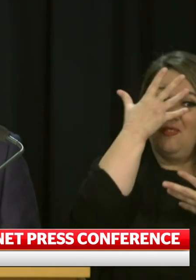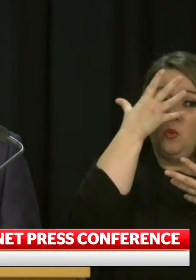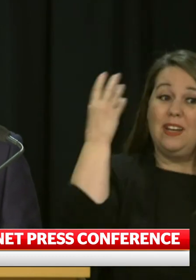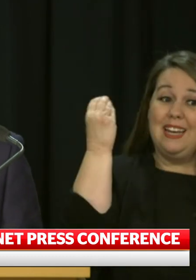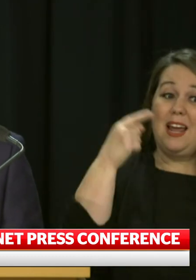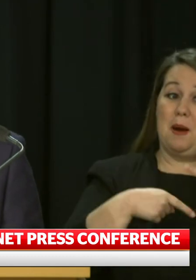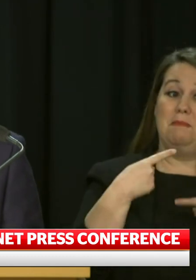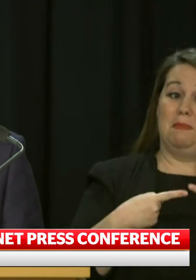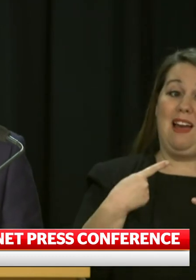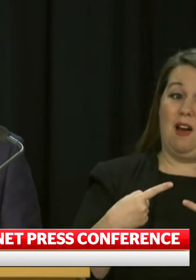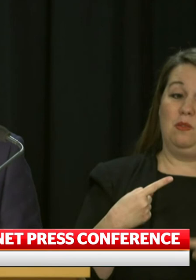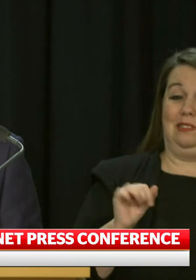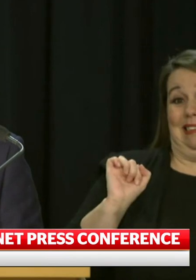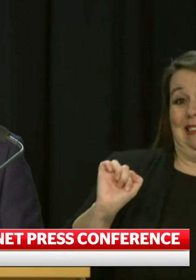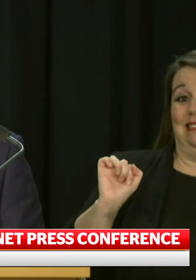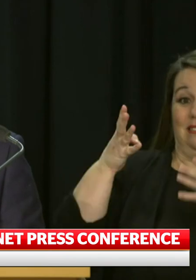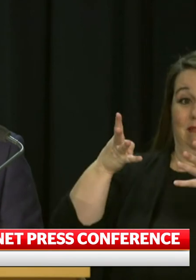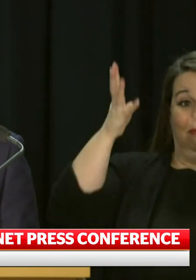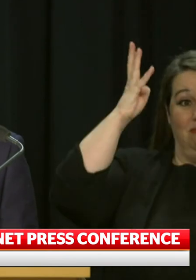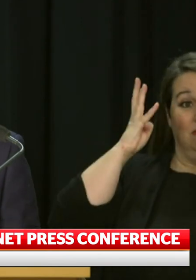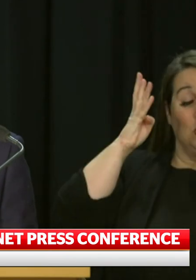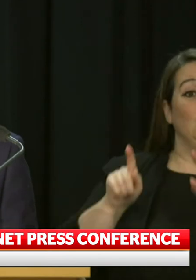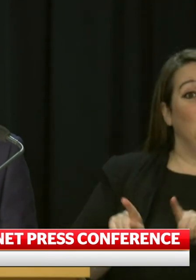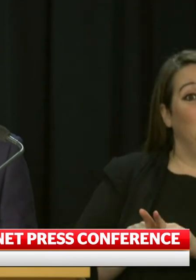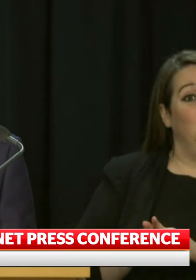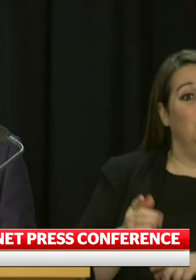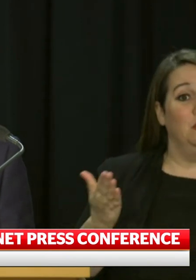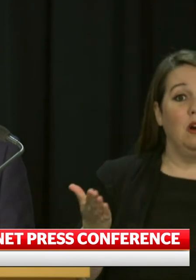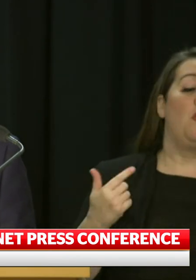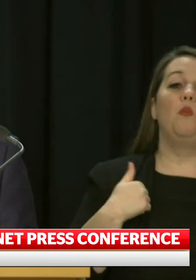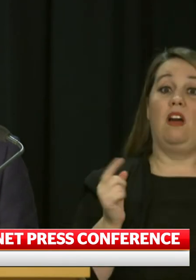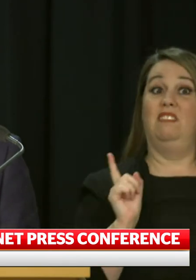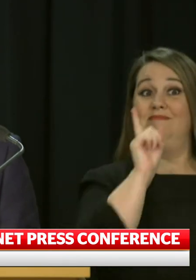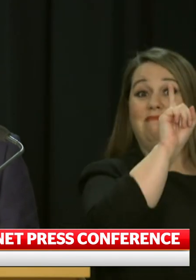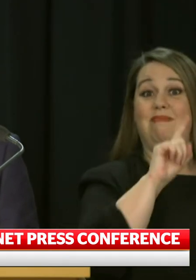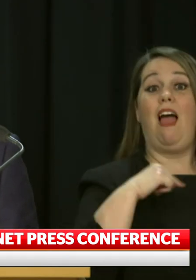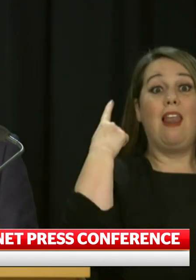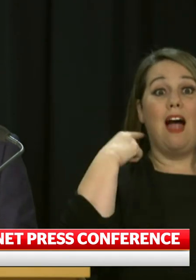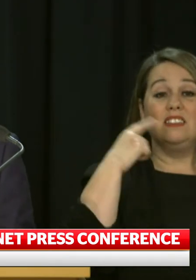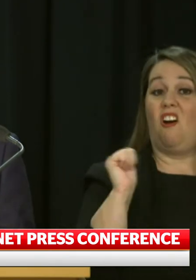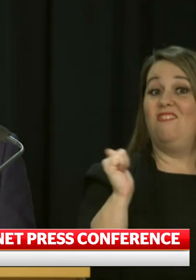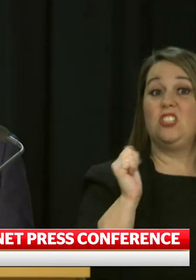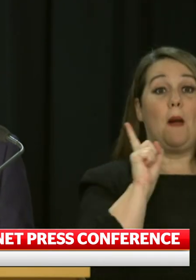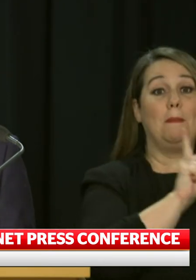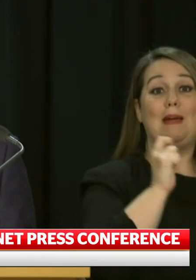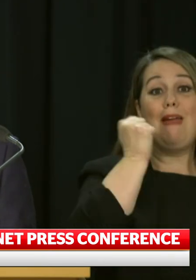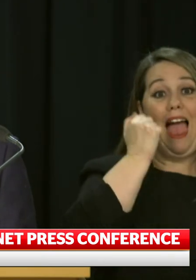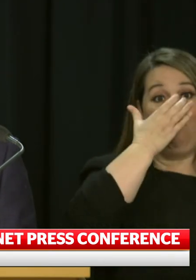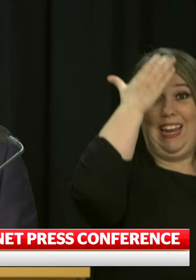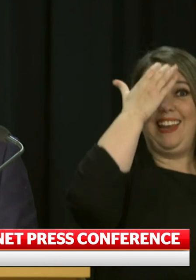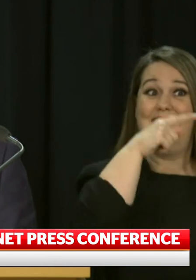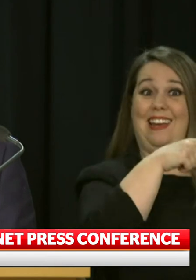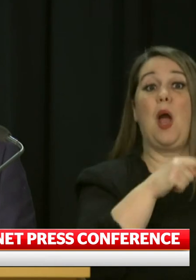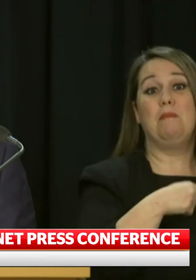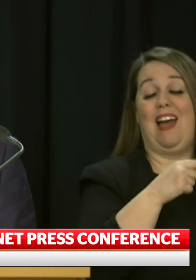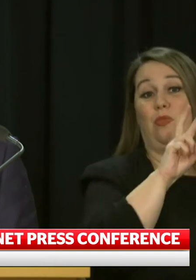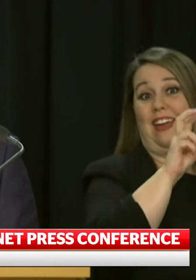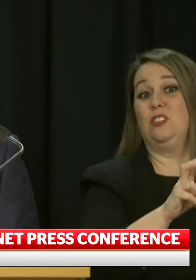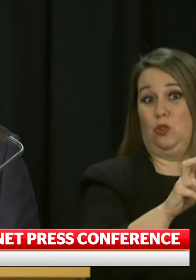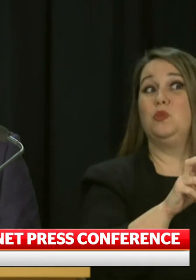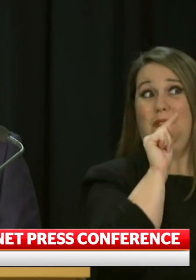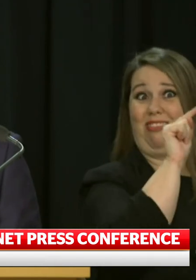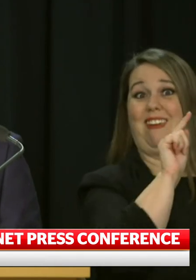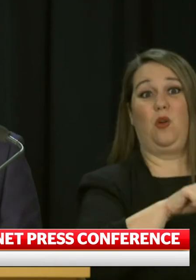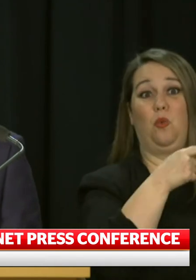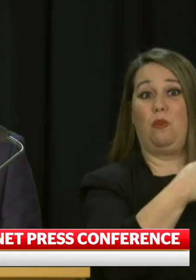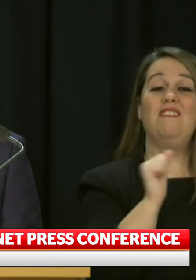a conversation with King Tuheitia there in London about that very issue. So, I think we've resolved that particular issue.